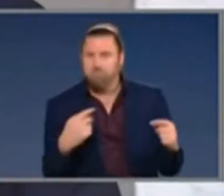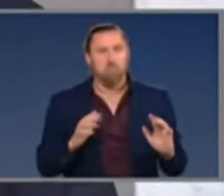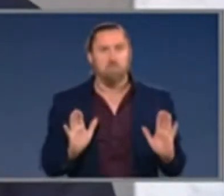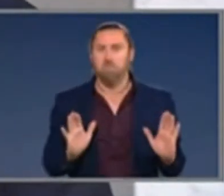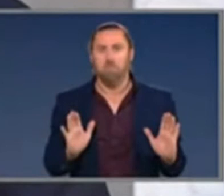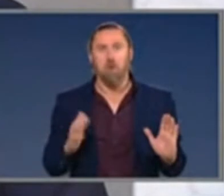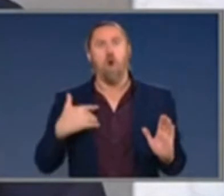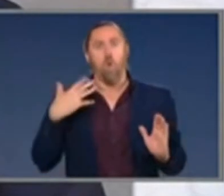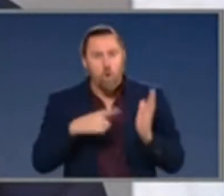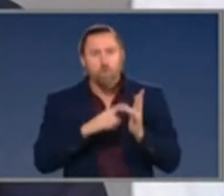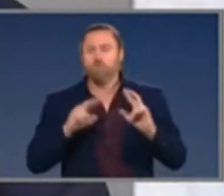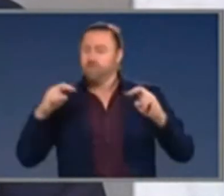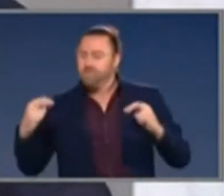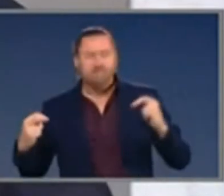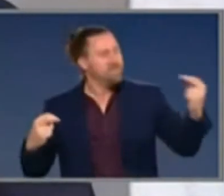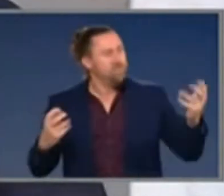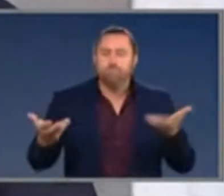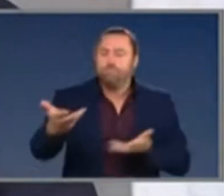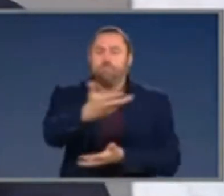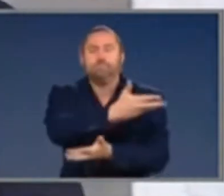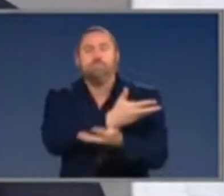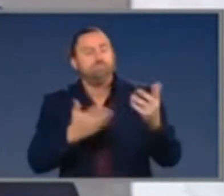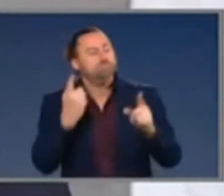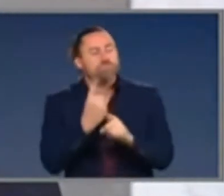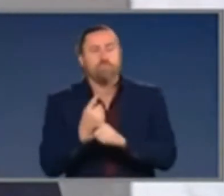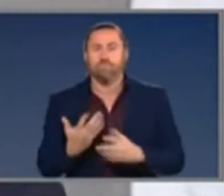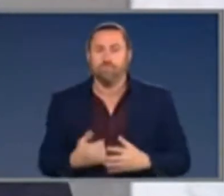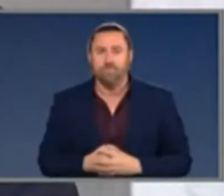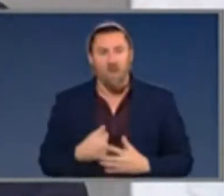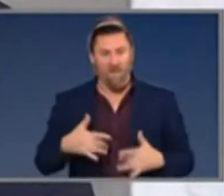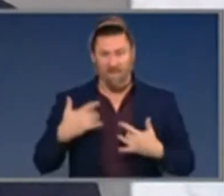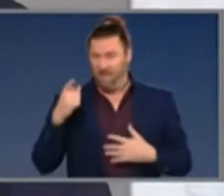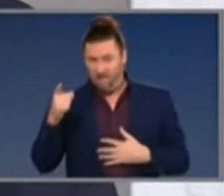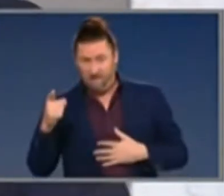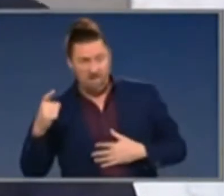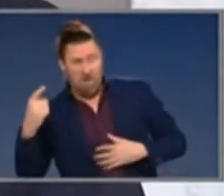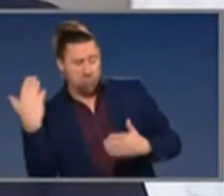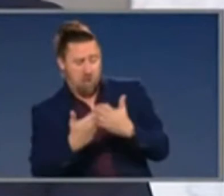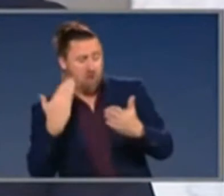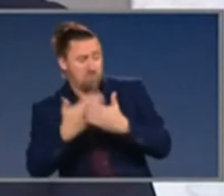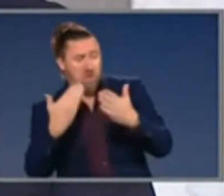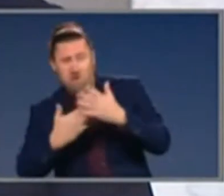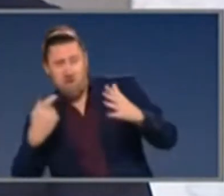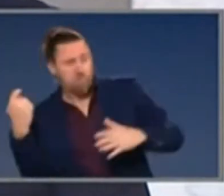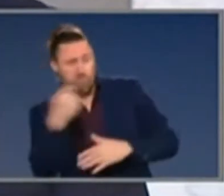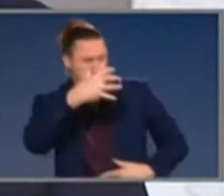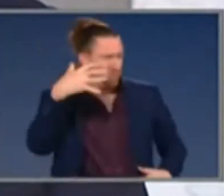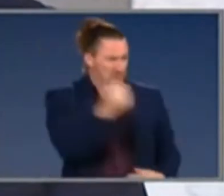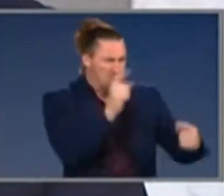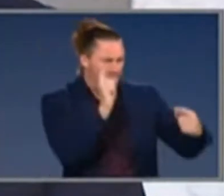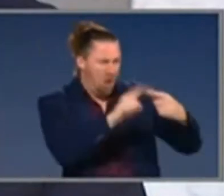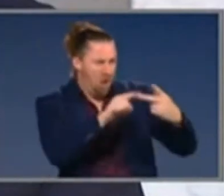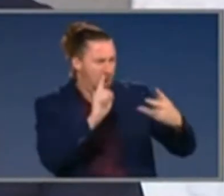to have a very productive outcome here, but I fear a sort of an all or nothing approach on the case